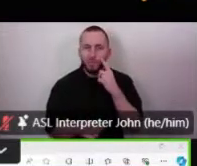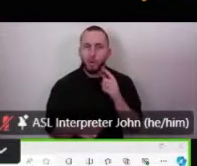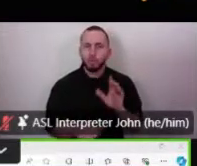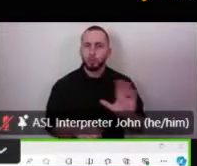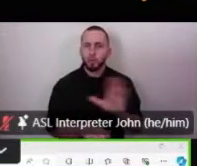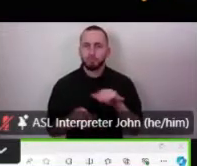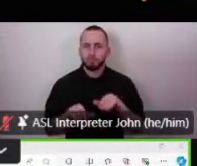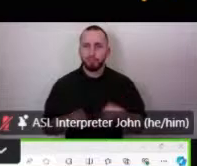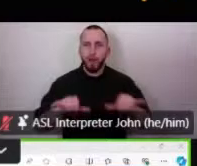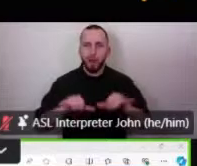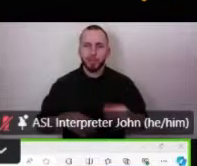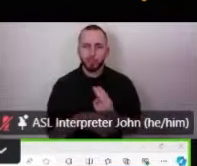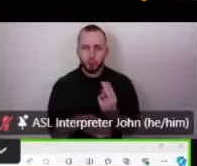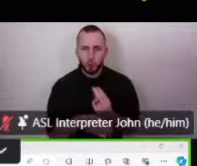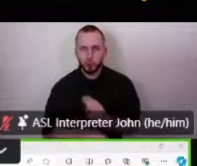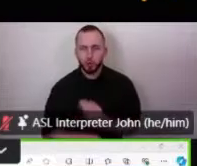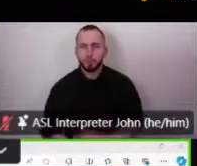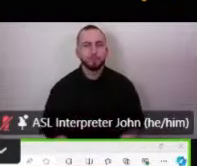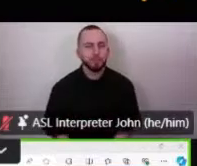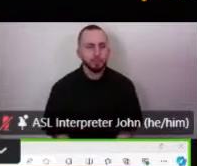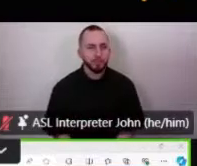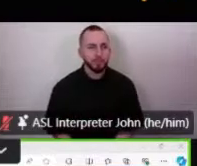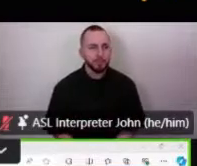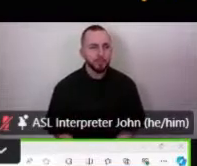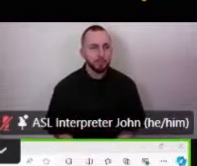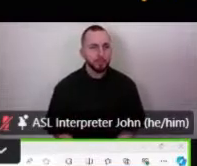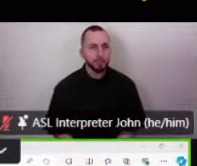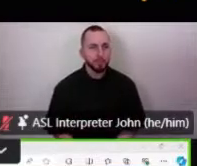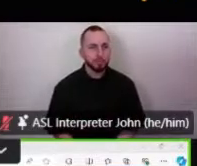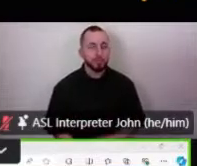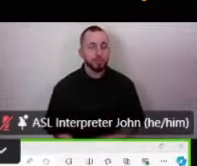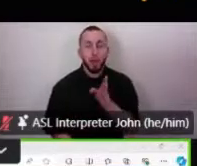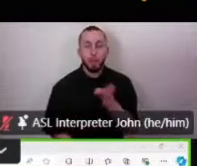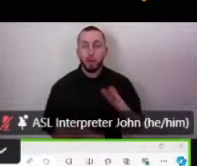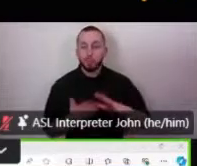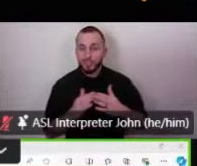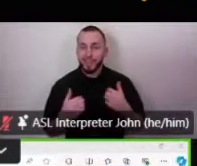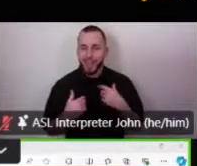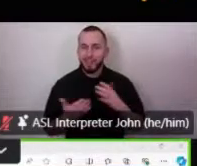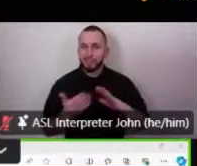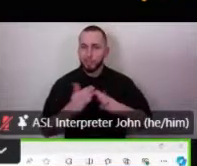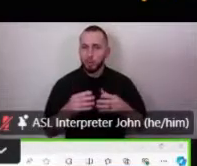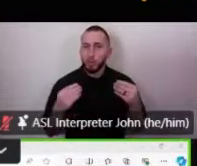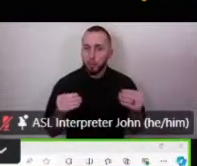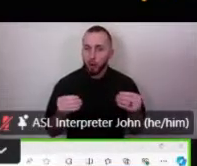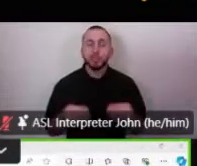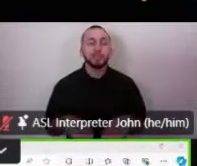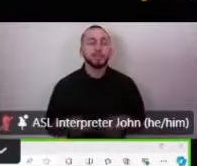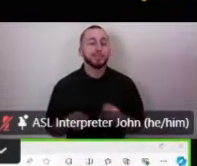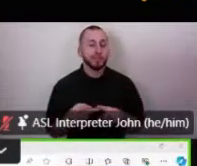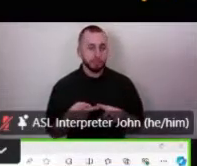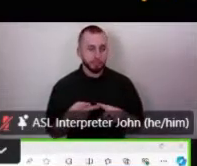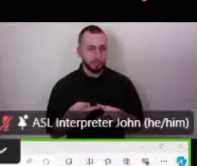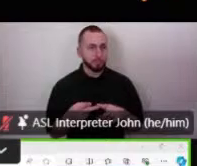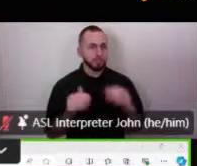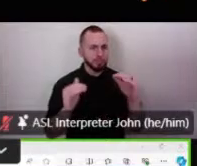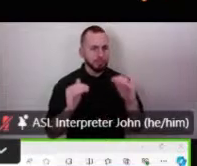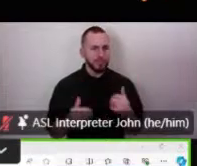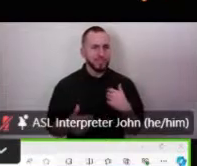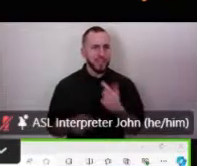We also have some community markets across Baltimore City and County. And then there are a few other